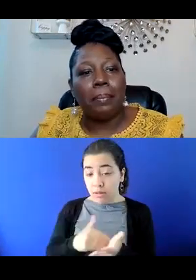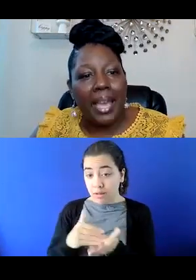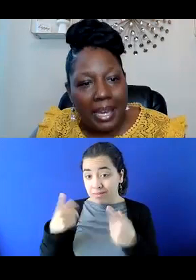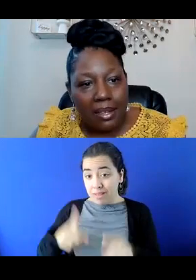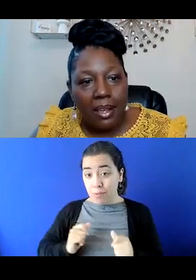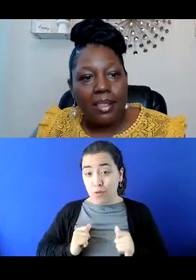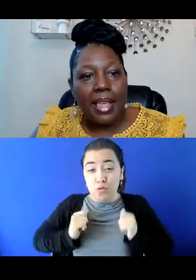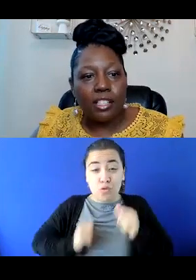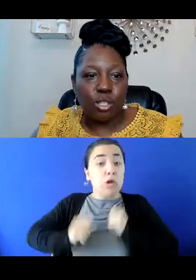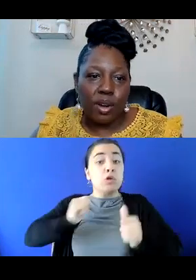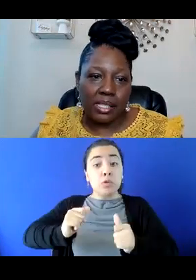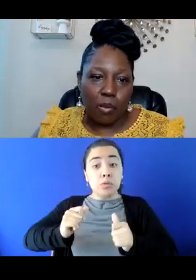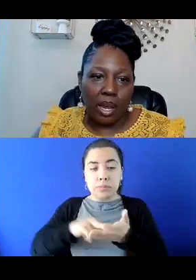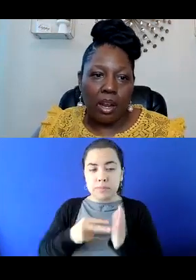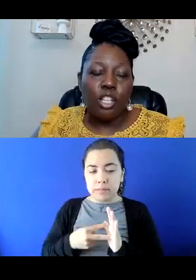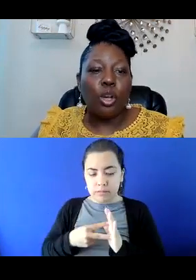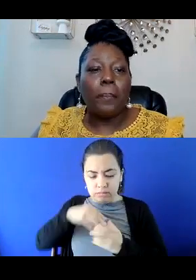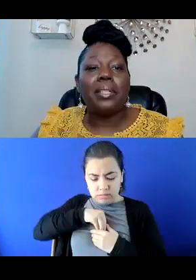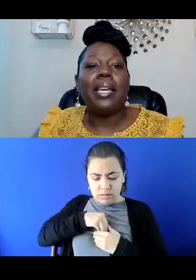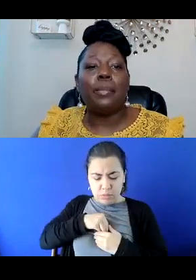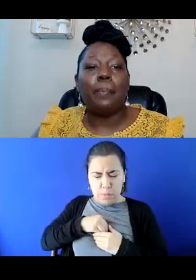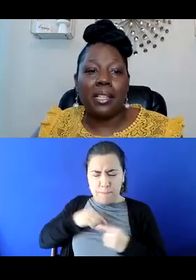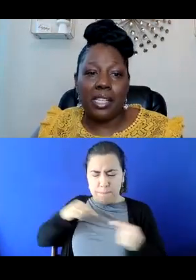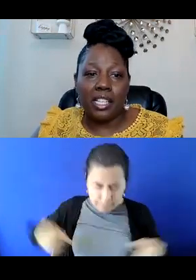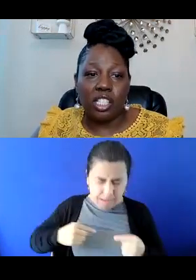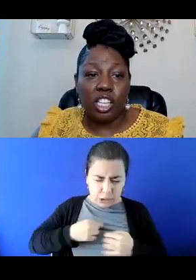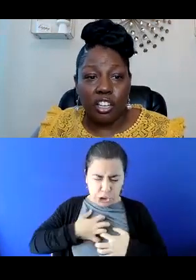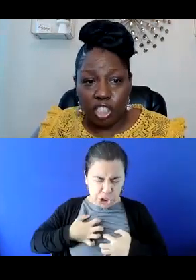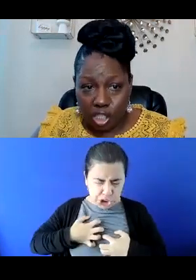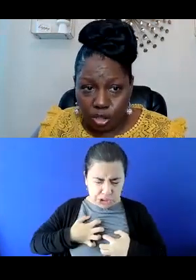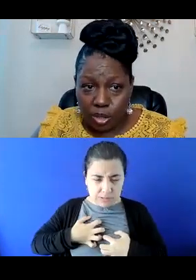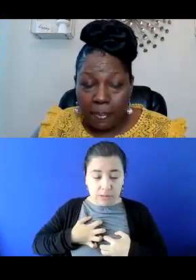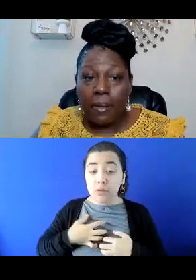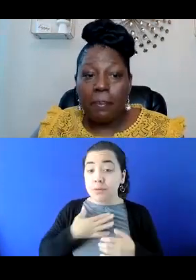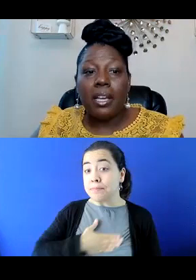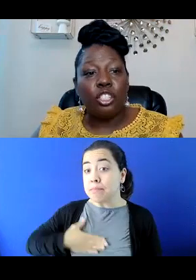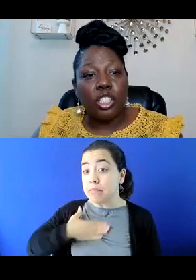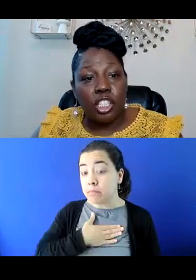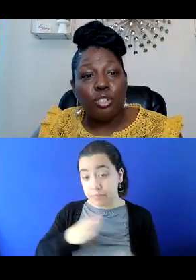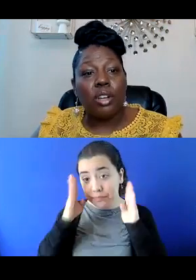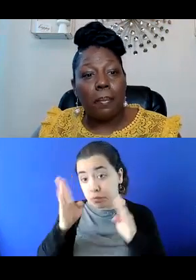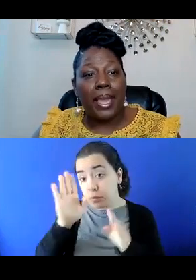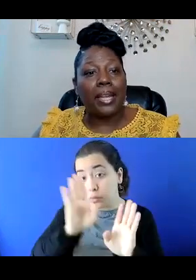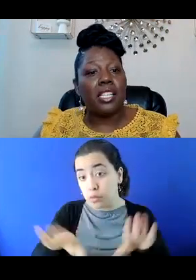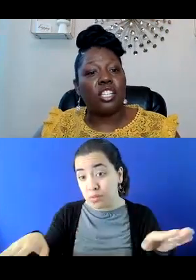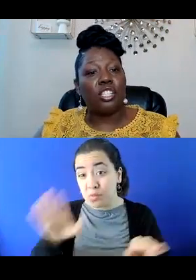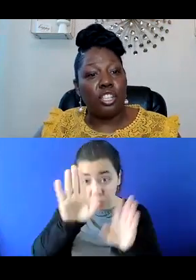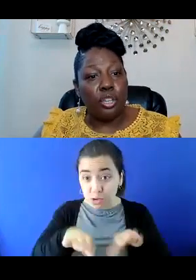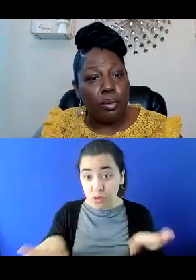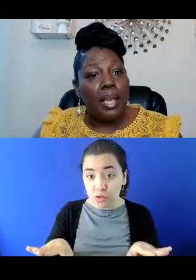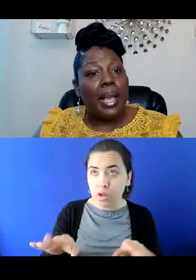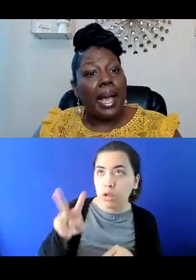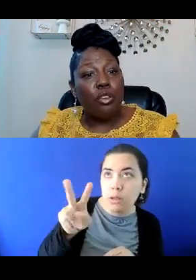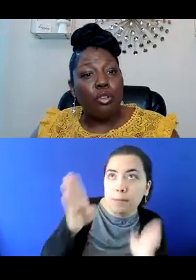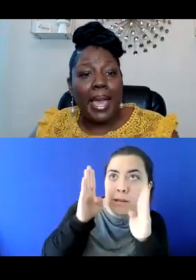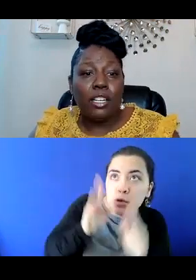about some pain that is stored somewhere. So please pay attention to your children because your children are paying attention to